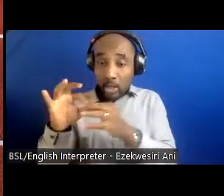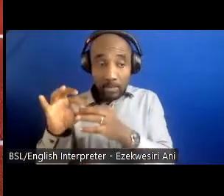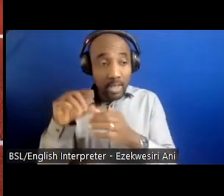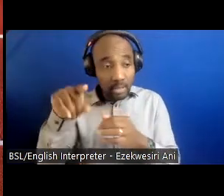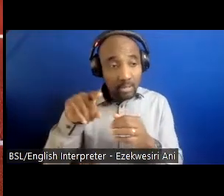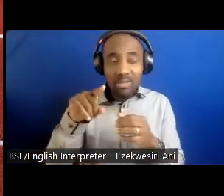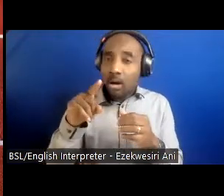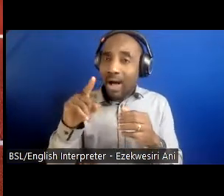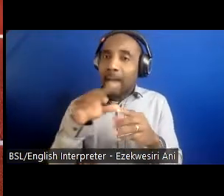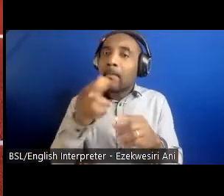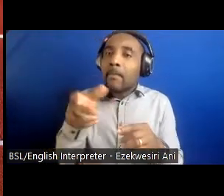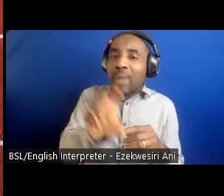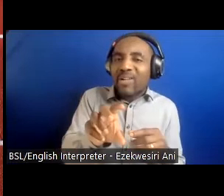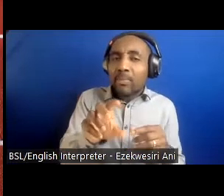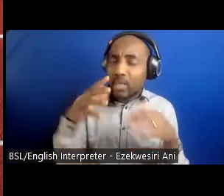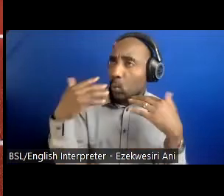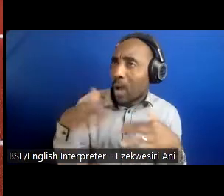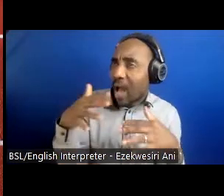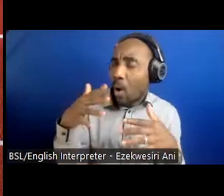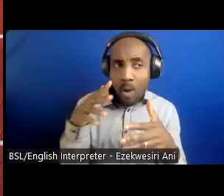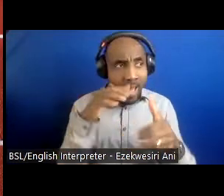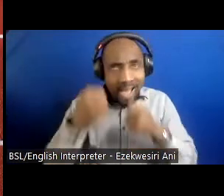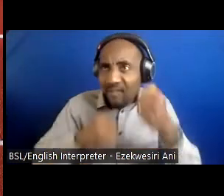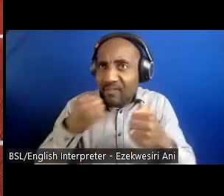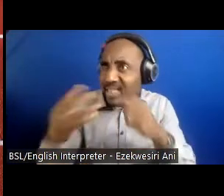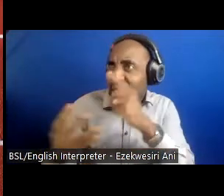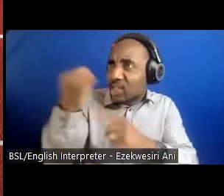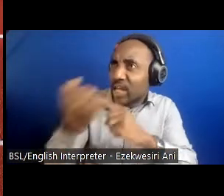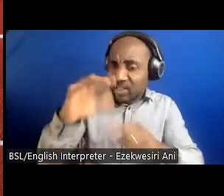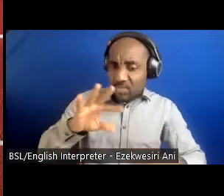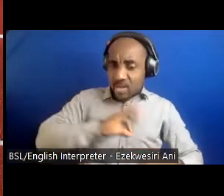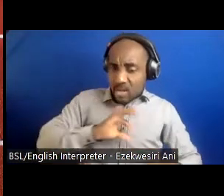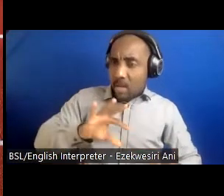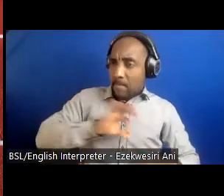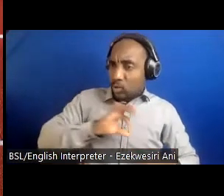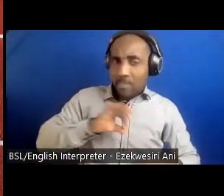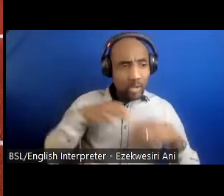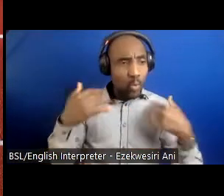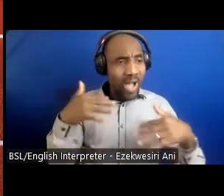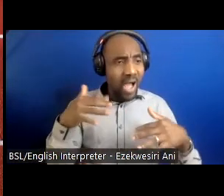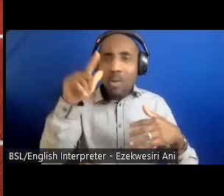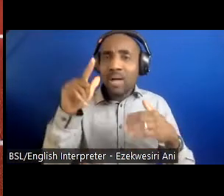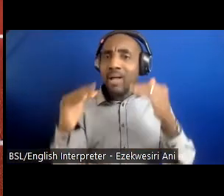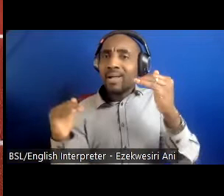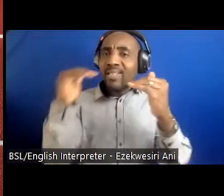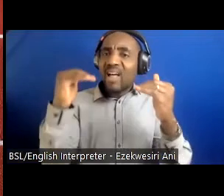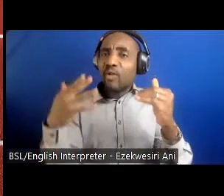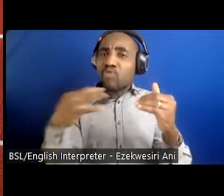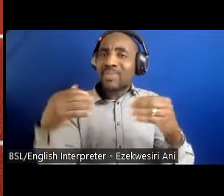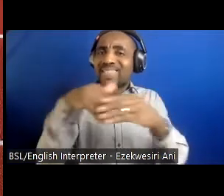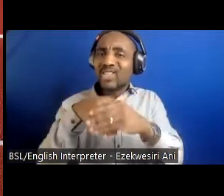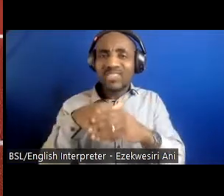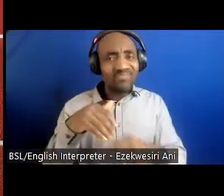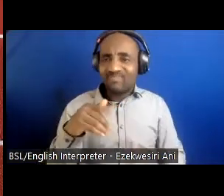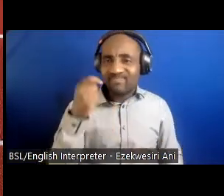athletes. One thing was very clear was representation at the level is not as much as it should be. The Youth